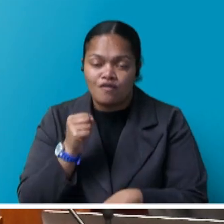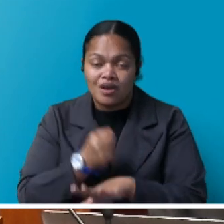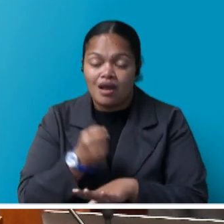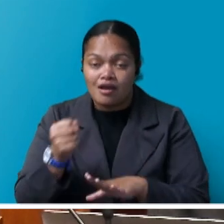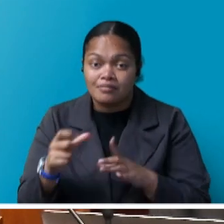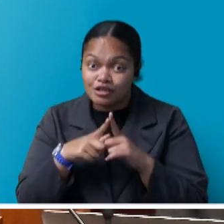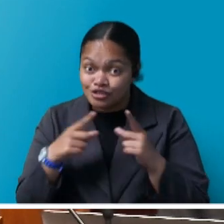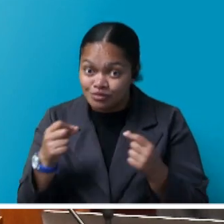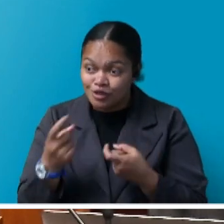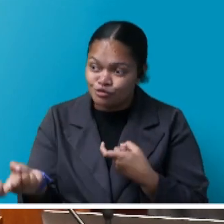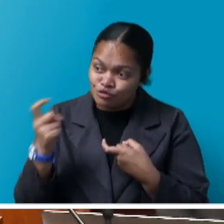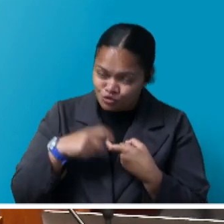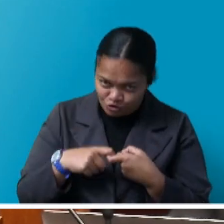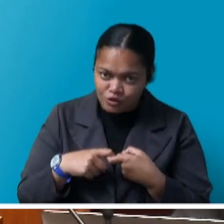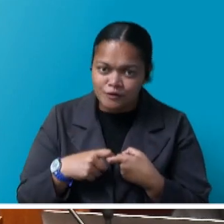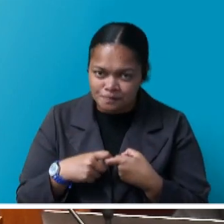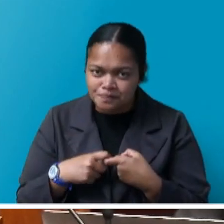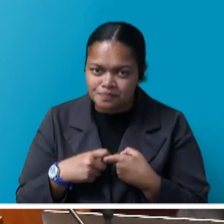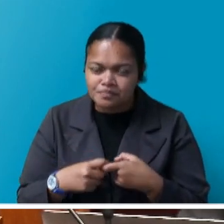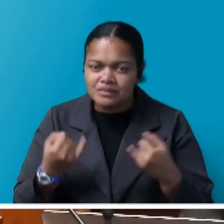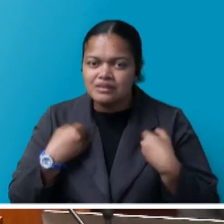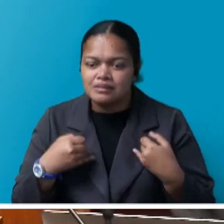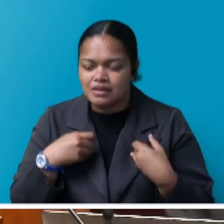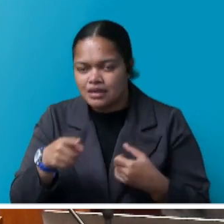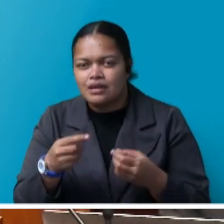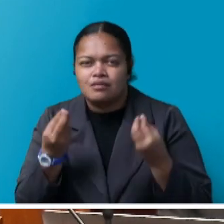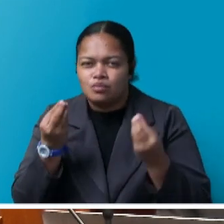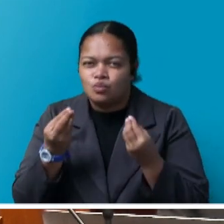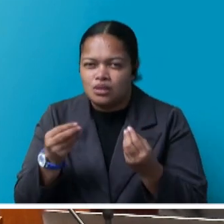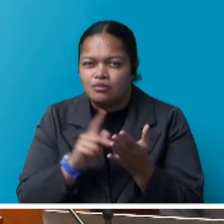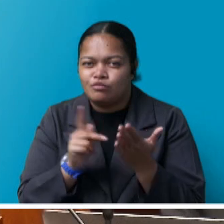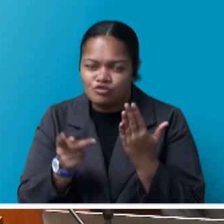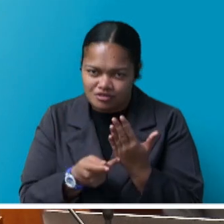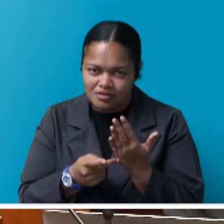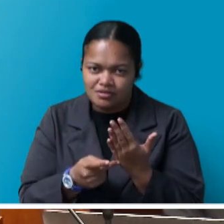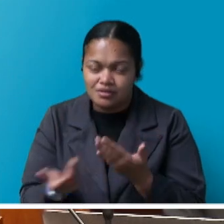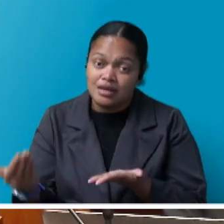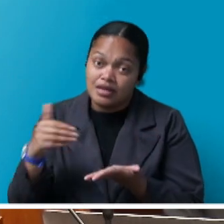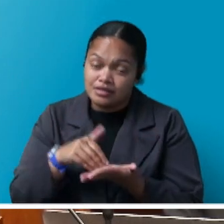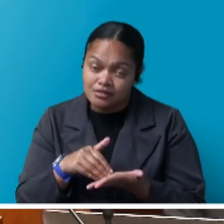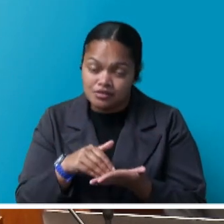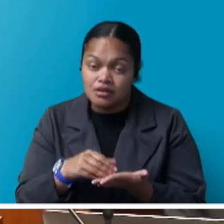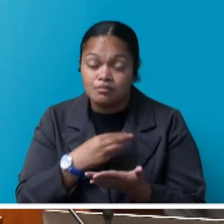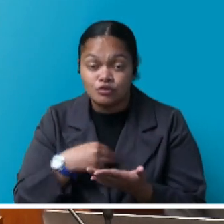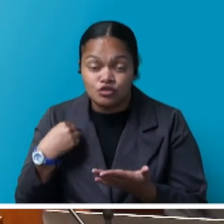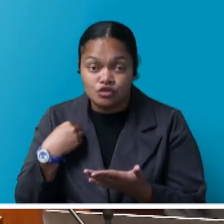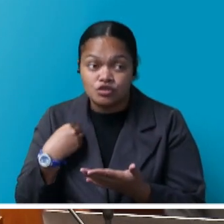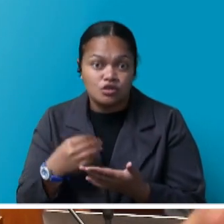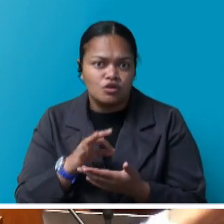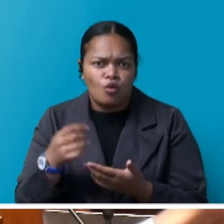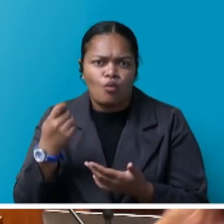Fiji in committing to and implementing this most worthy project. In addition, the Ministry is now working on almost